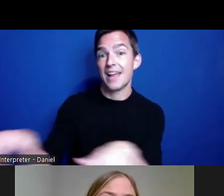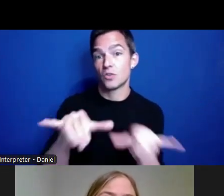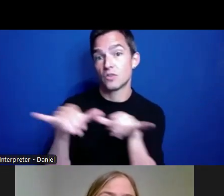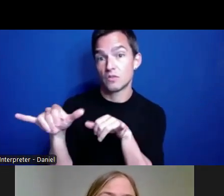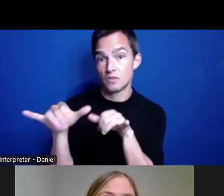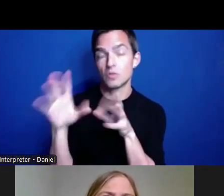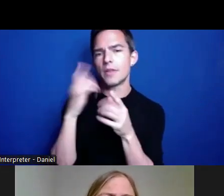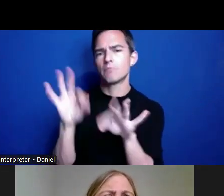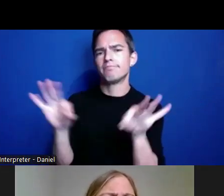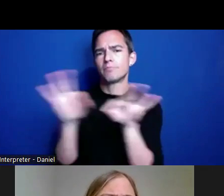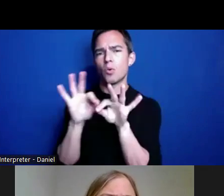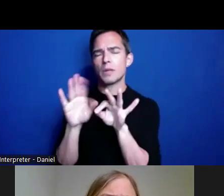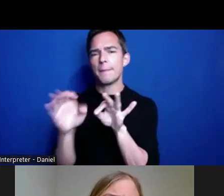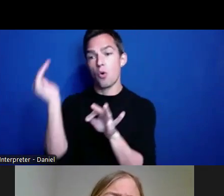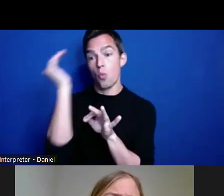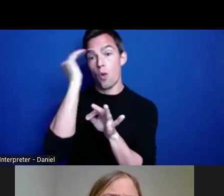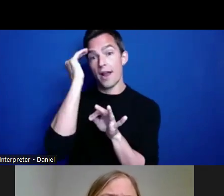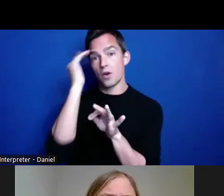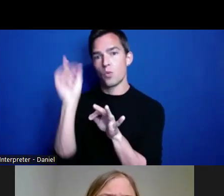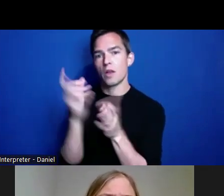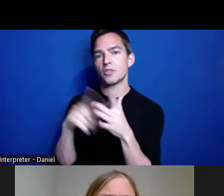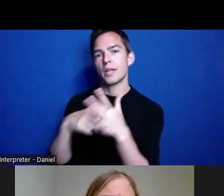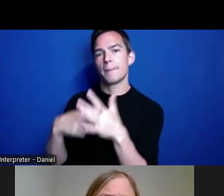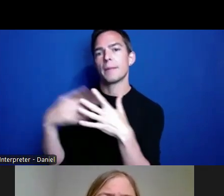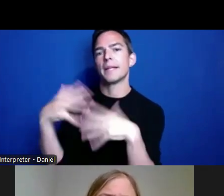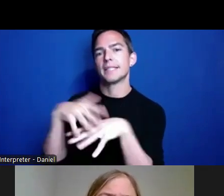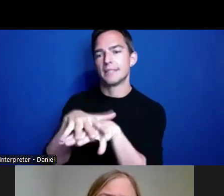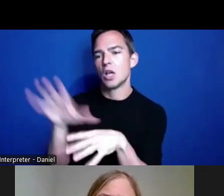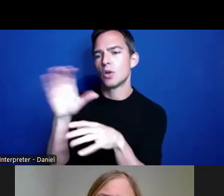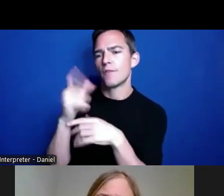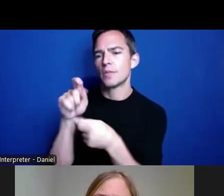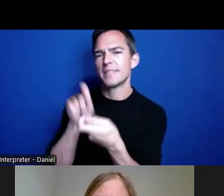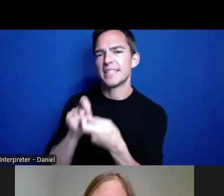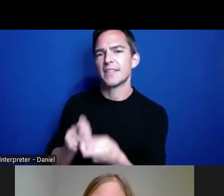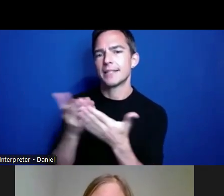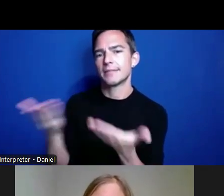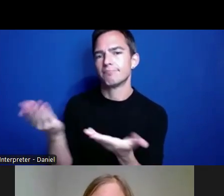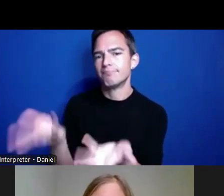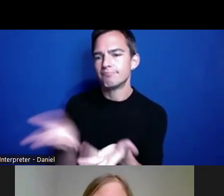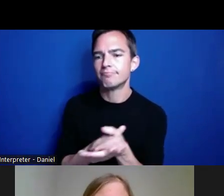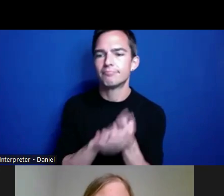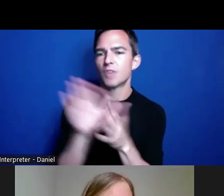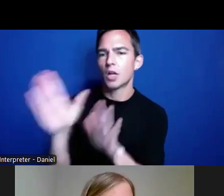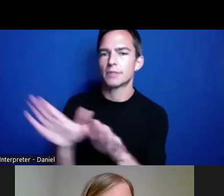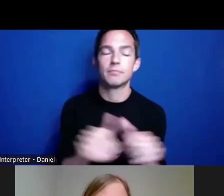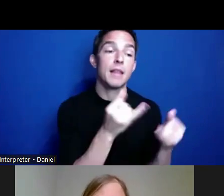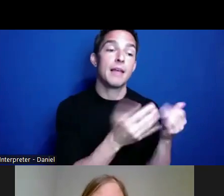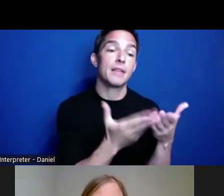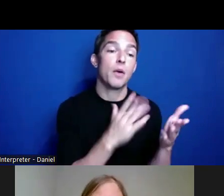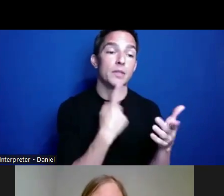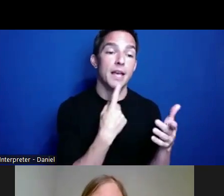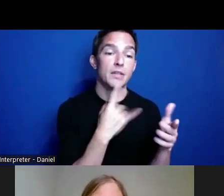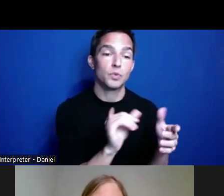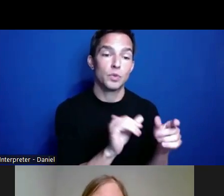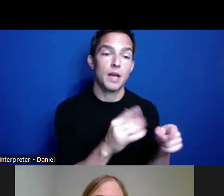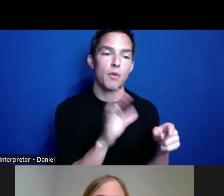think it's important to be aware of where things are being implemented and looking for the specifics. Awesome. Yeah, last thing I'll say on that, and I'm going to